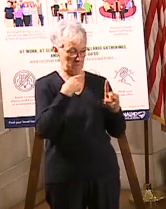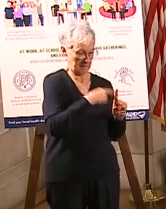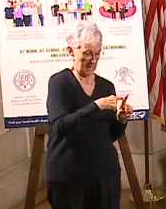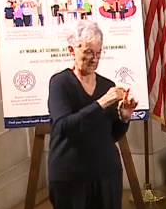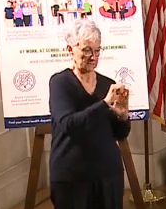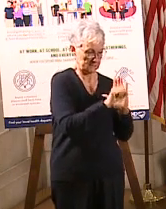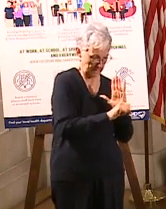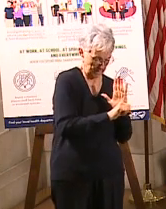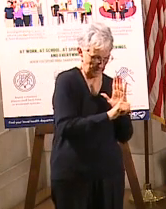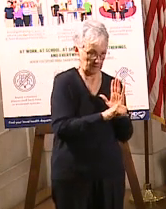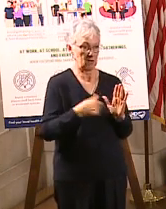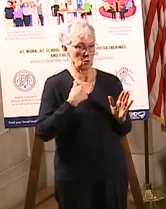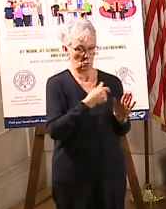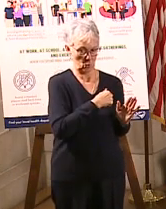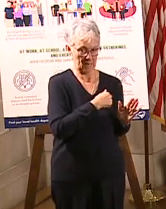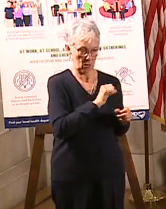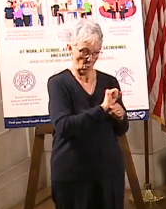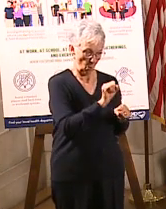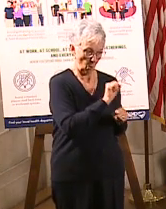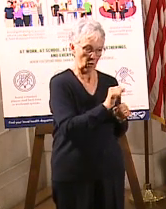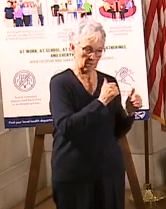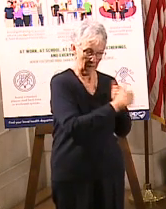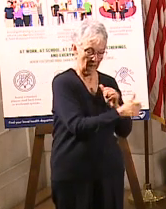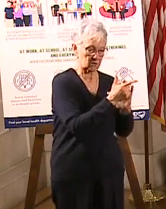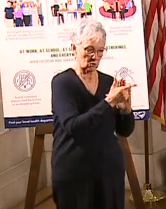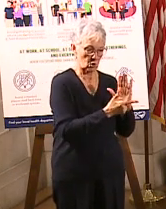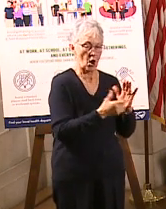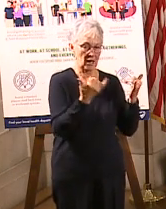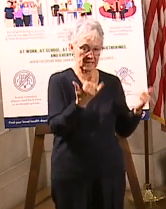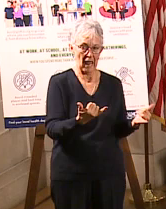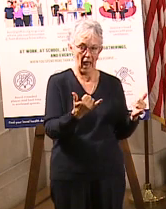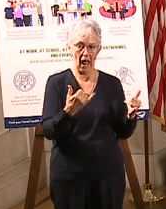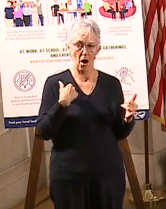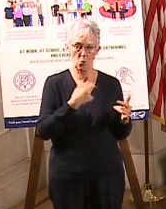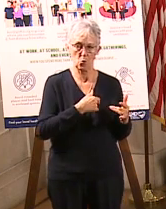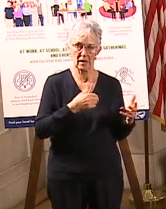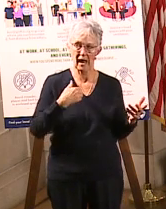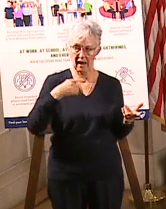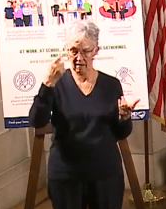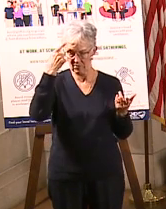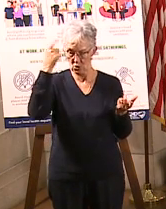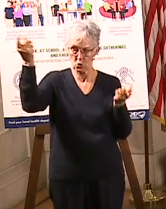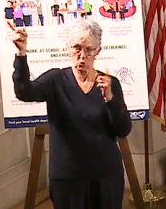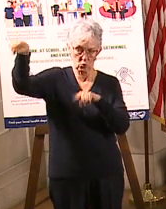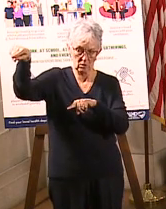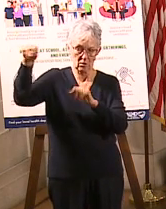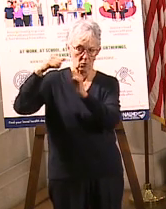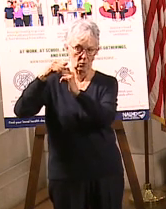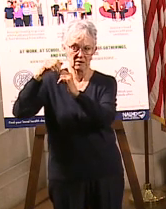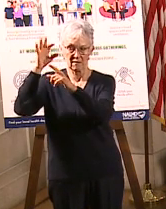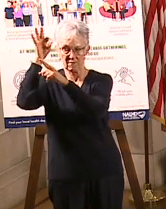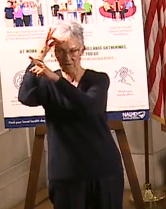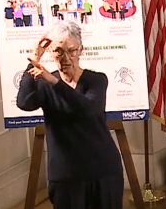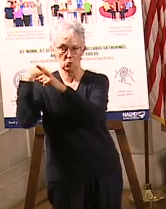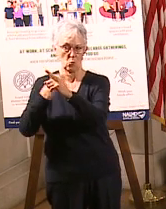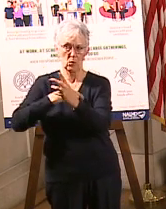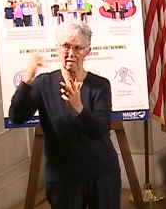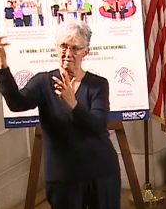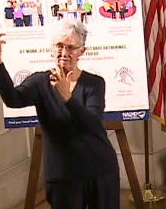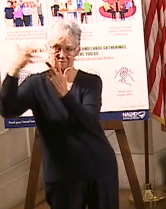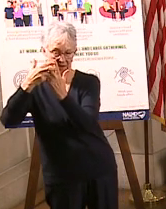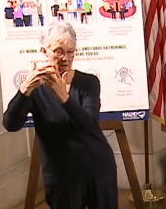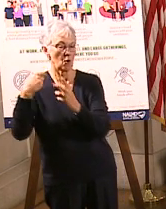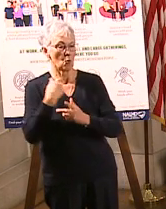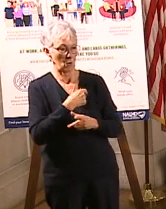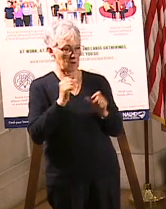did the hard work of getting the legislation passed, we're now in the process of prosecuting those cases and with